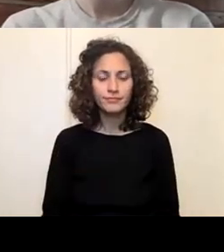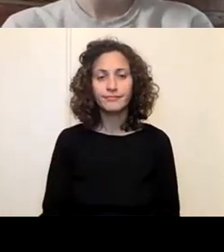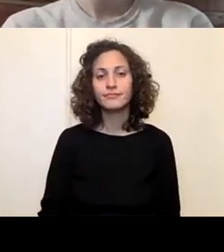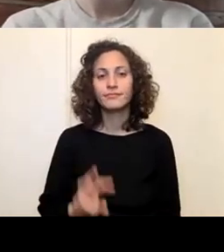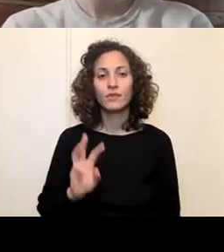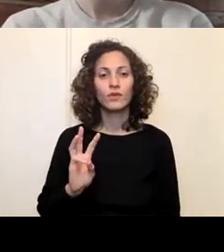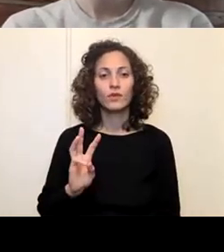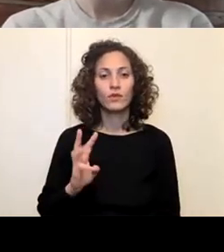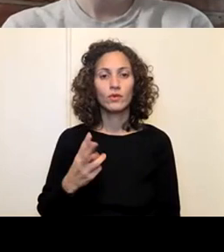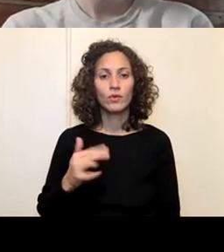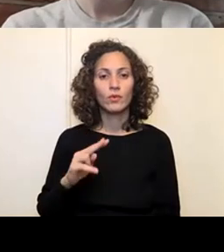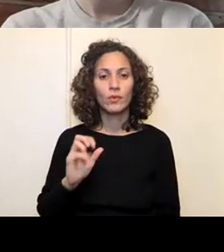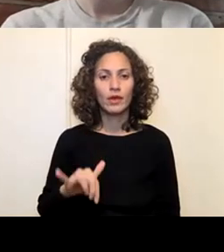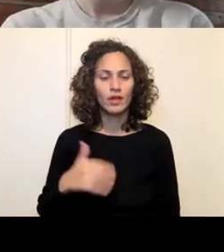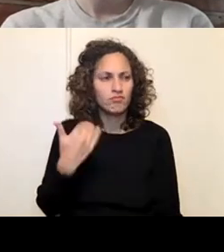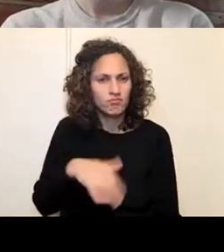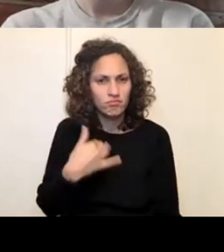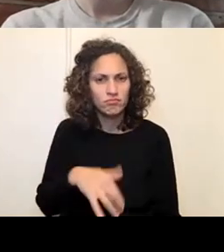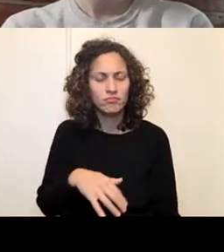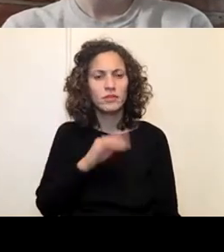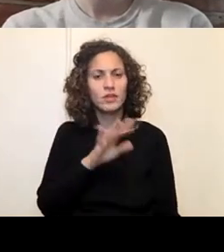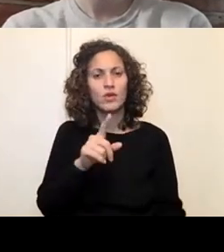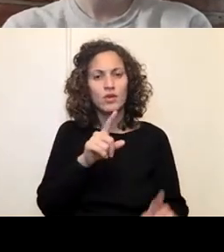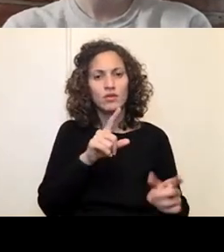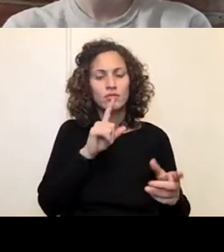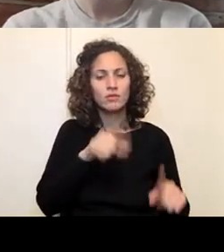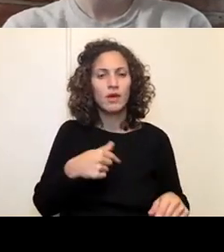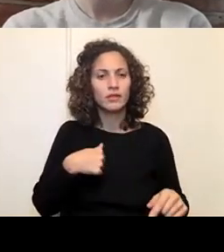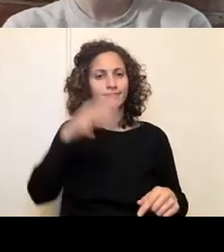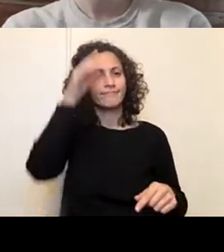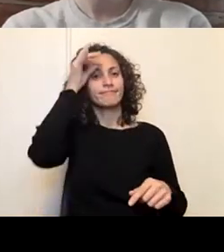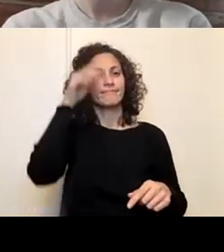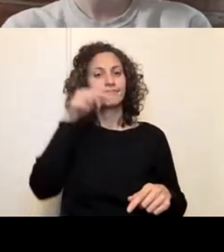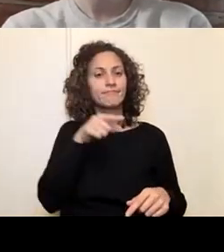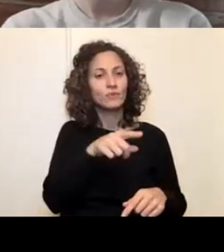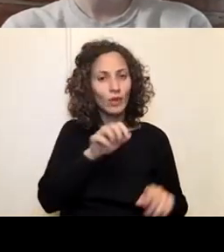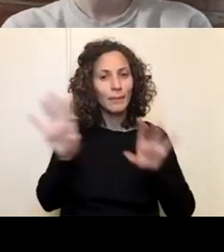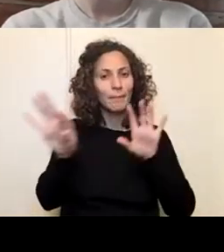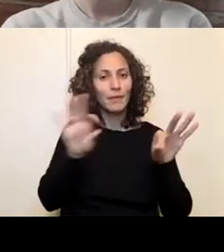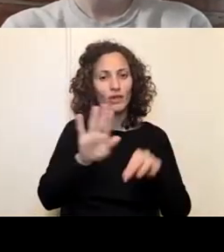Awesome. One thing I took from your response is like you can pick and choose your